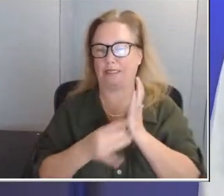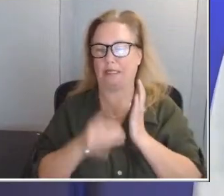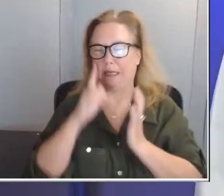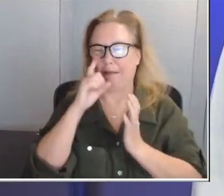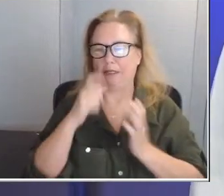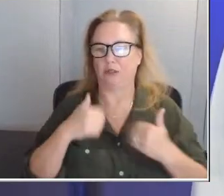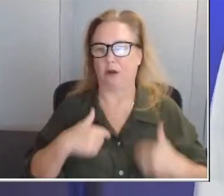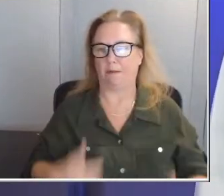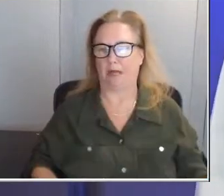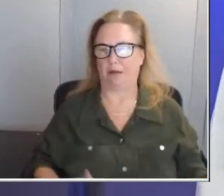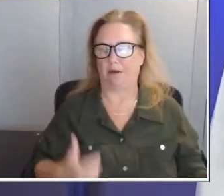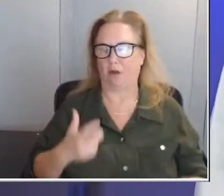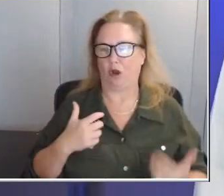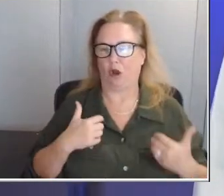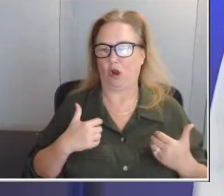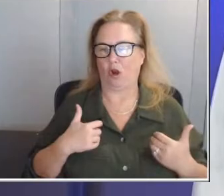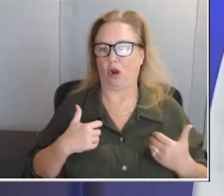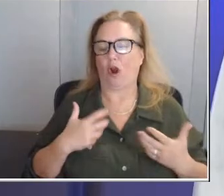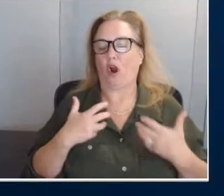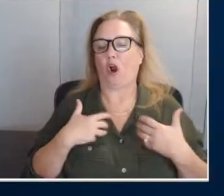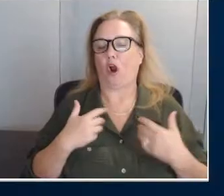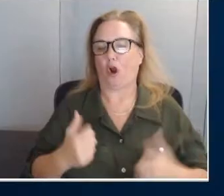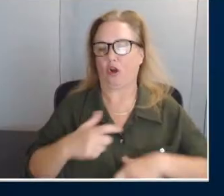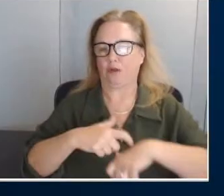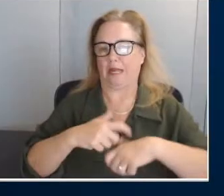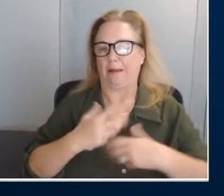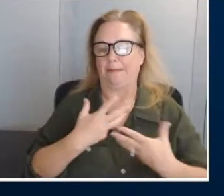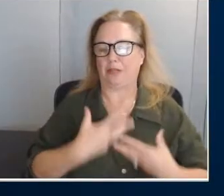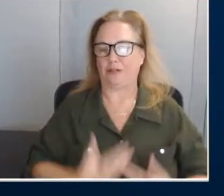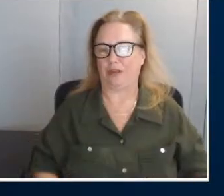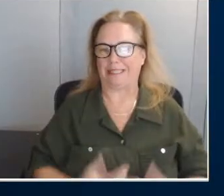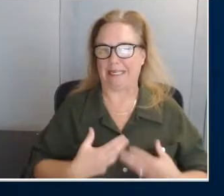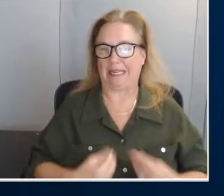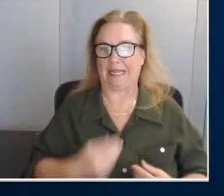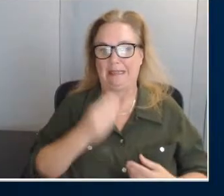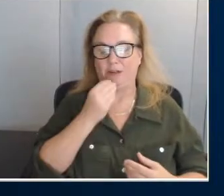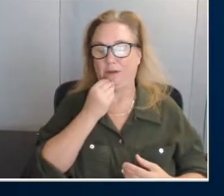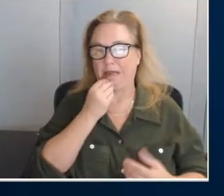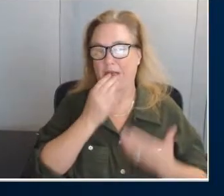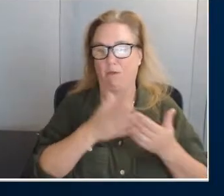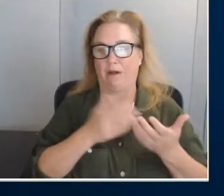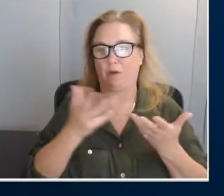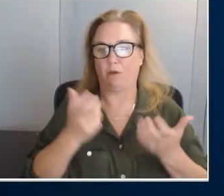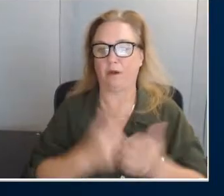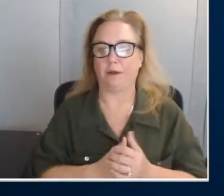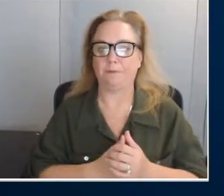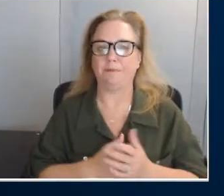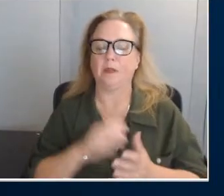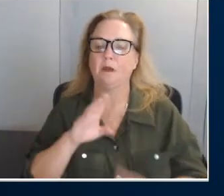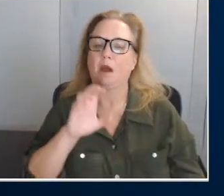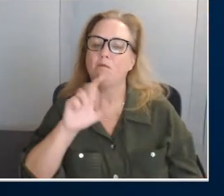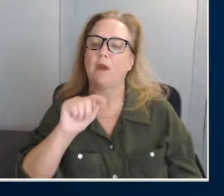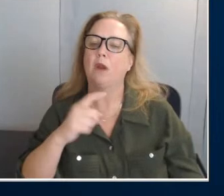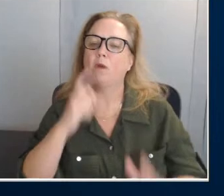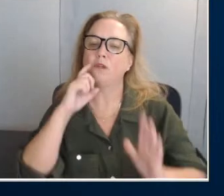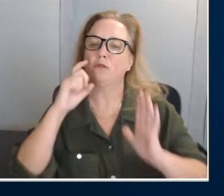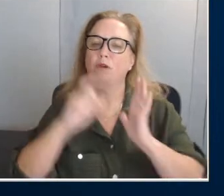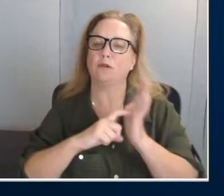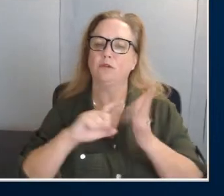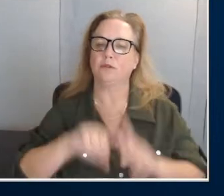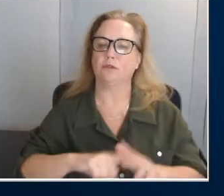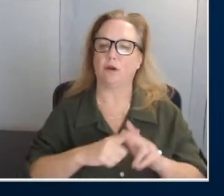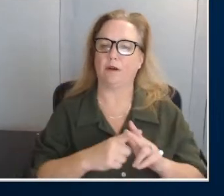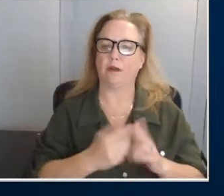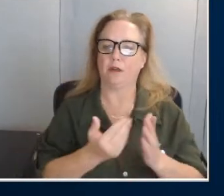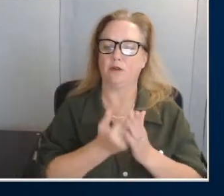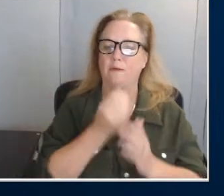will have a little harder time digesting for the first couple of weeks. And then you can eat whatever you want. Brett, what did you notice about when you started eating new foods after